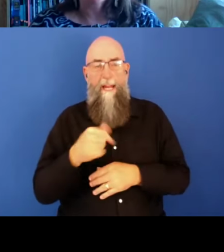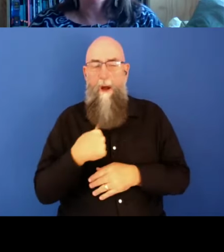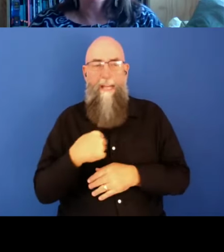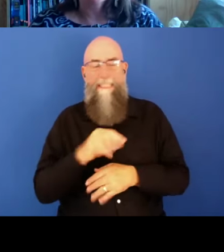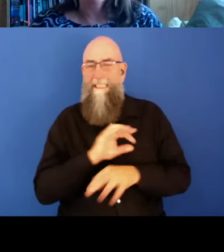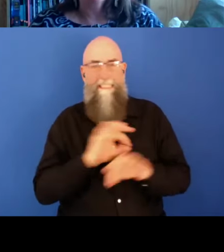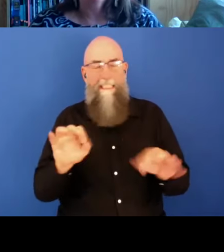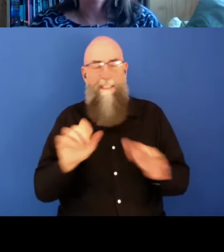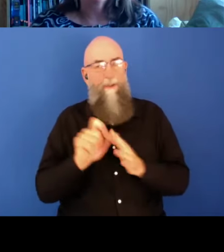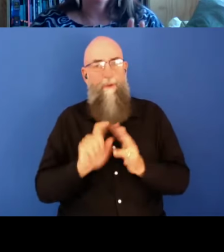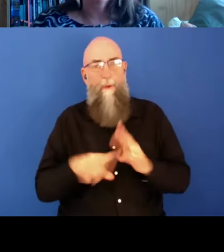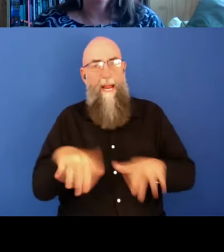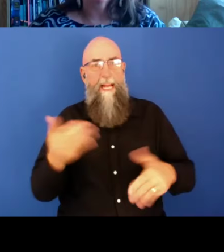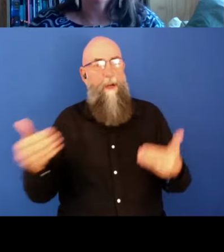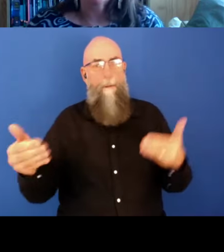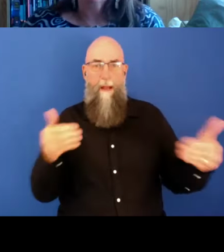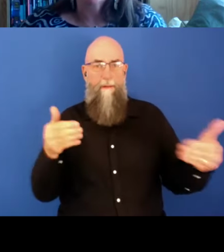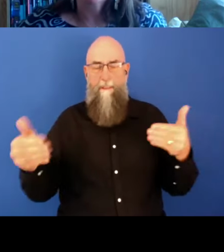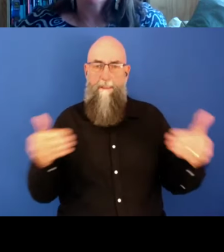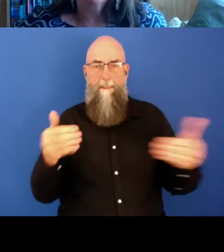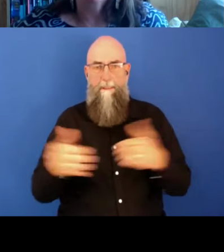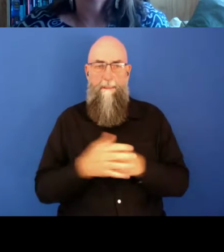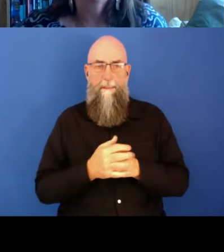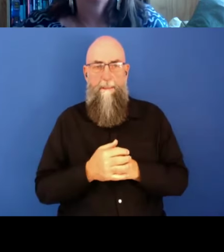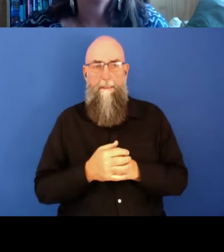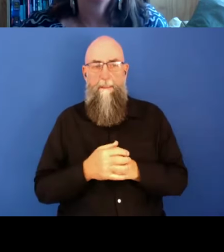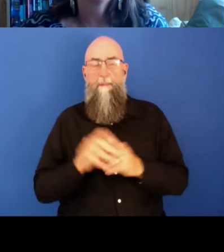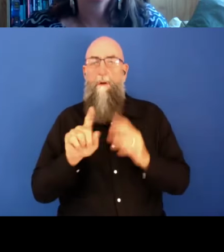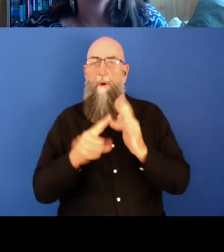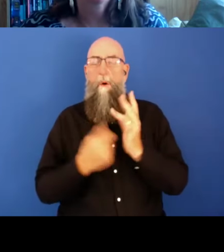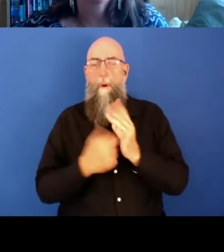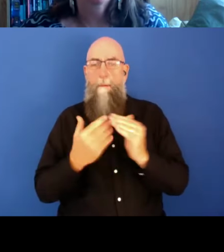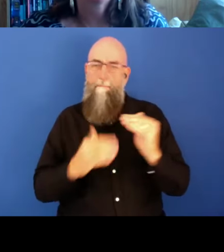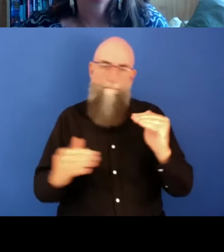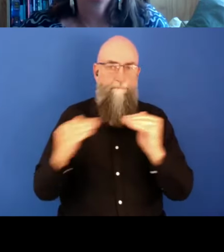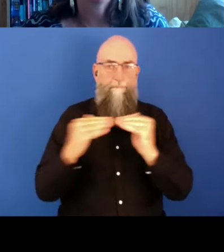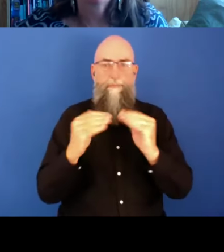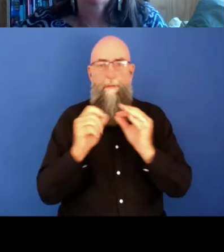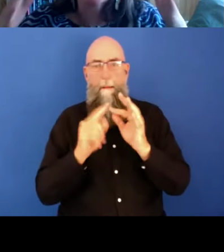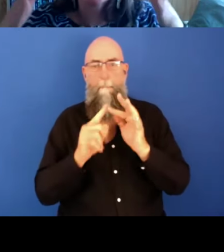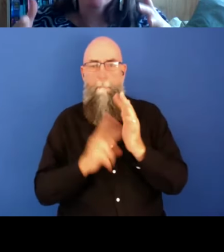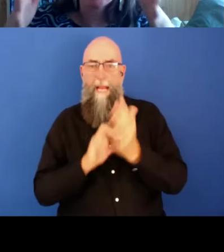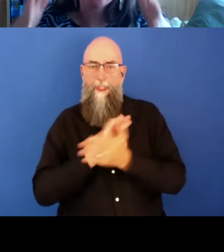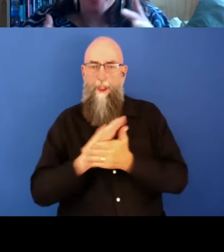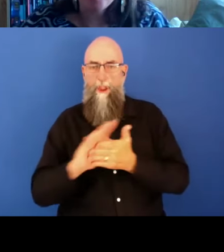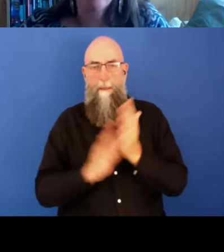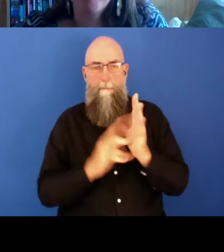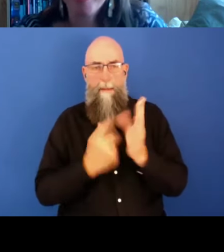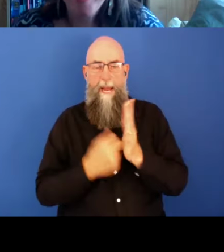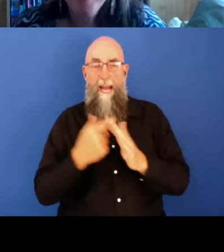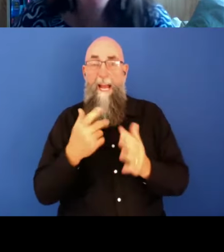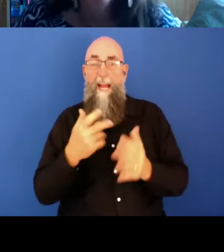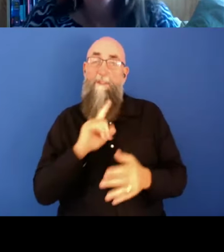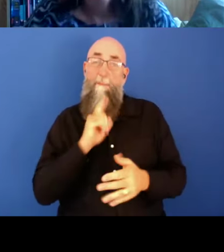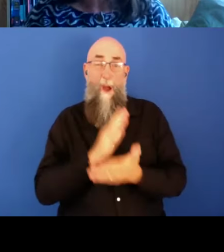with other um or use a benchmark um it was very much just here now